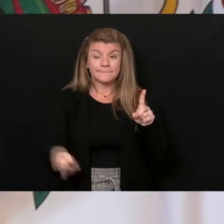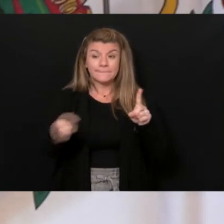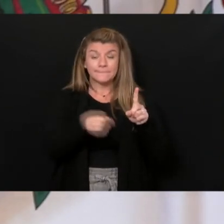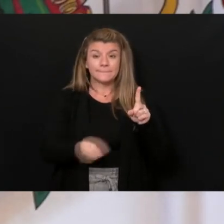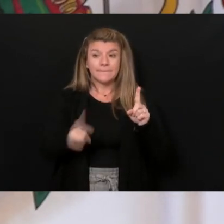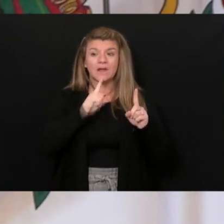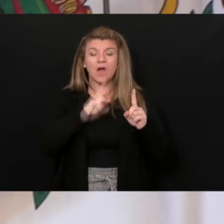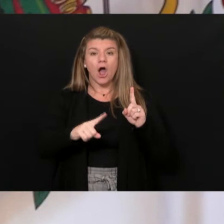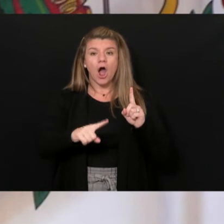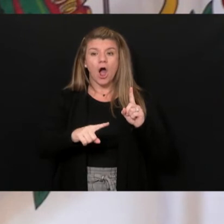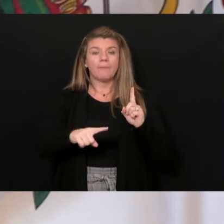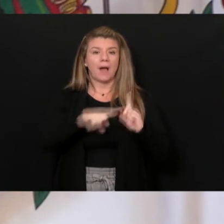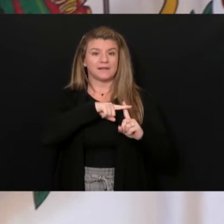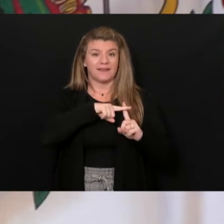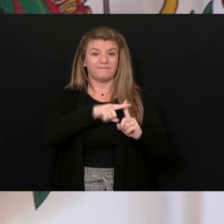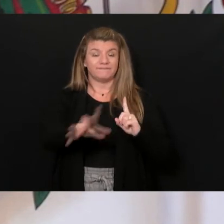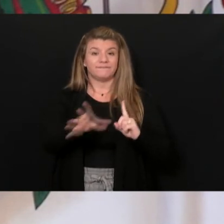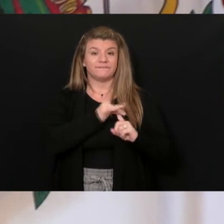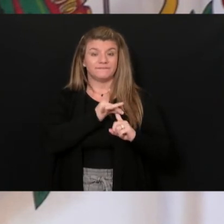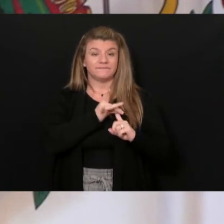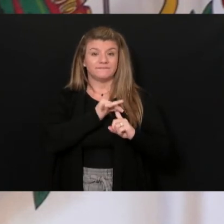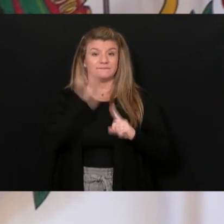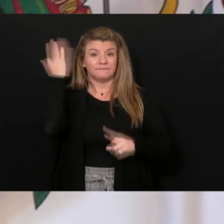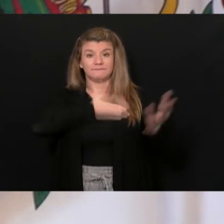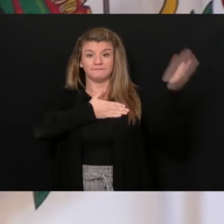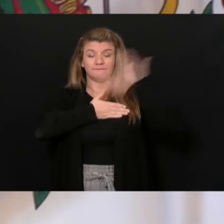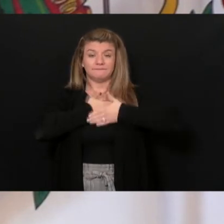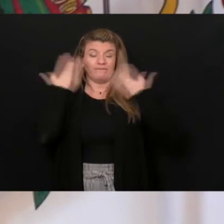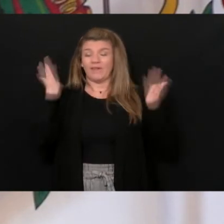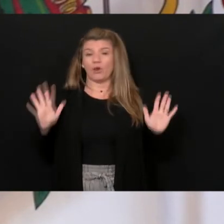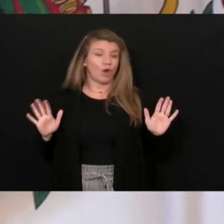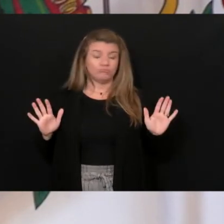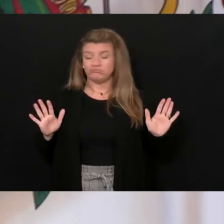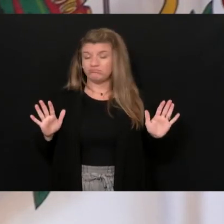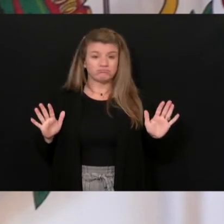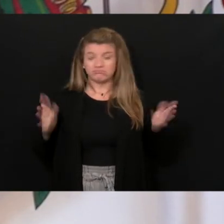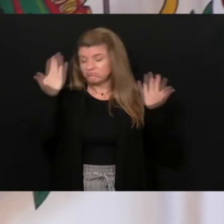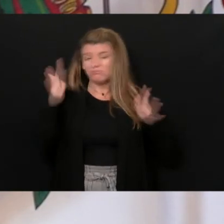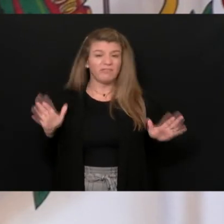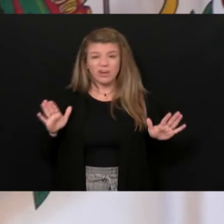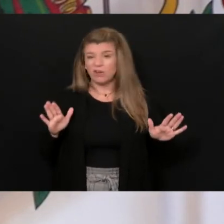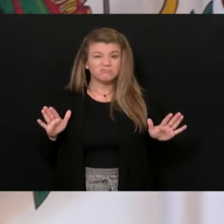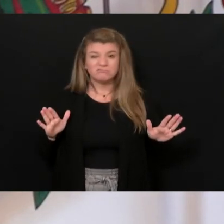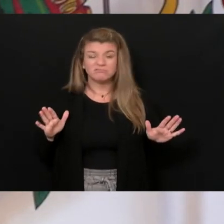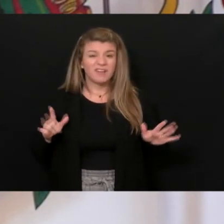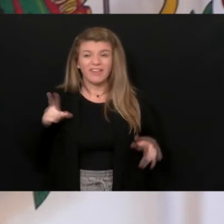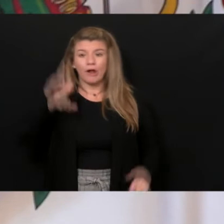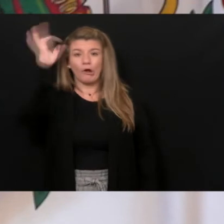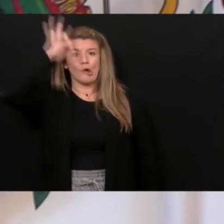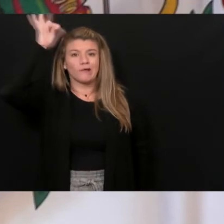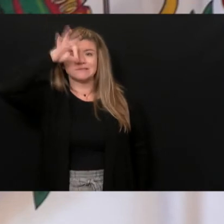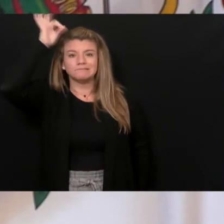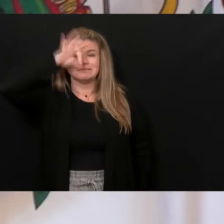are positive for COVID, and they don't even know it. They don't know it at all. Don't have any